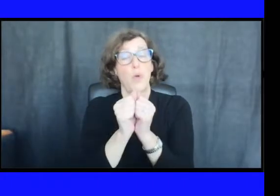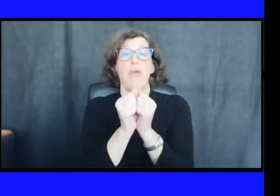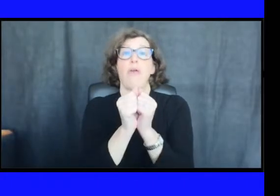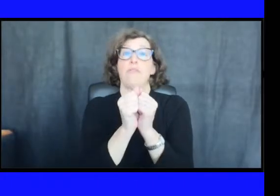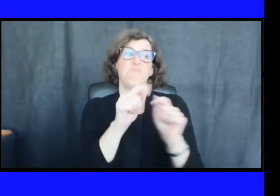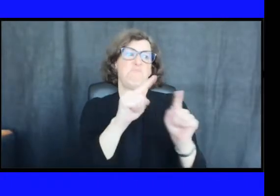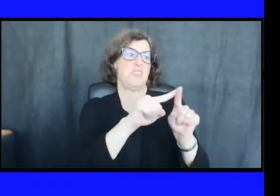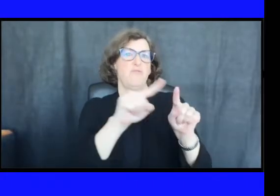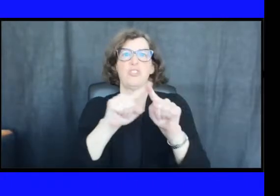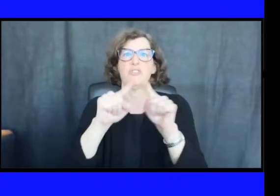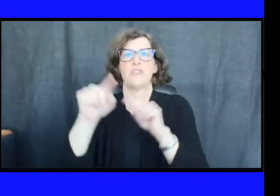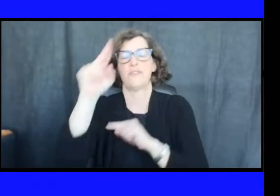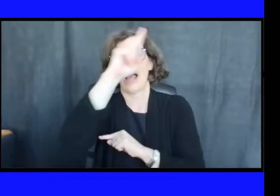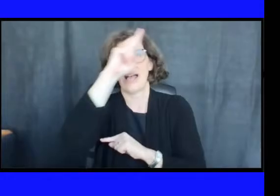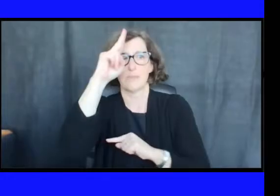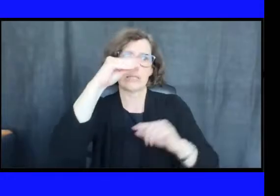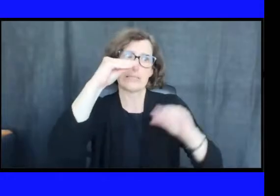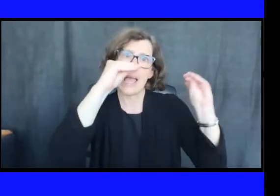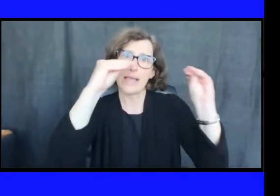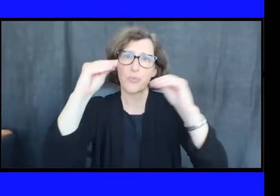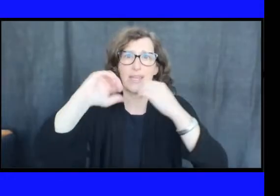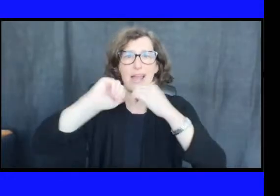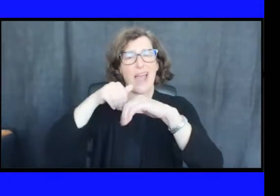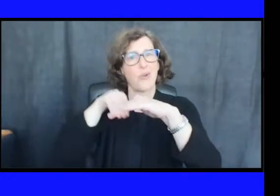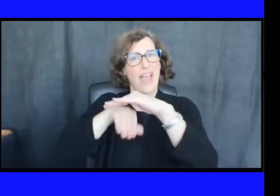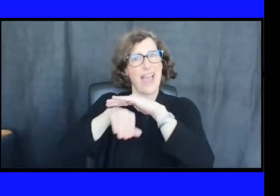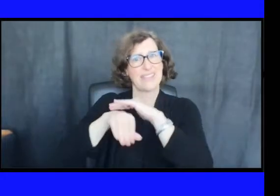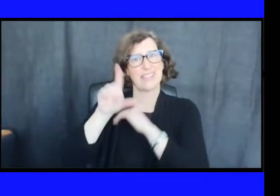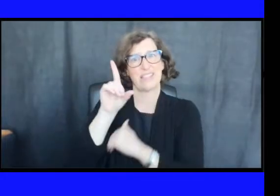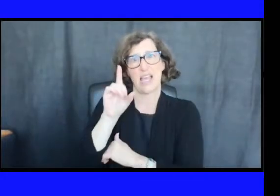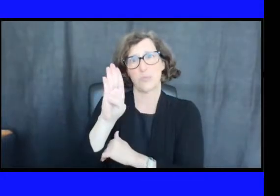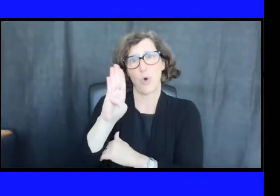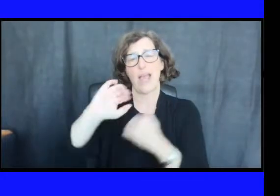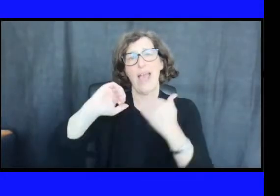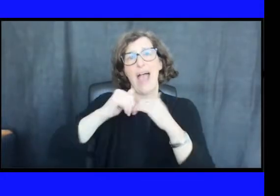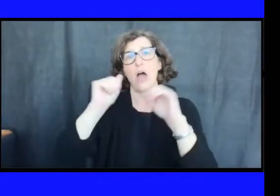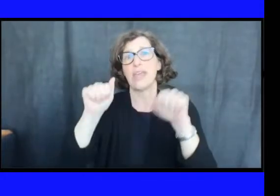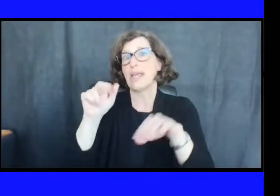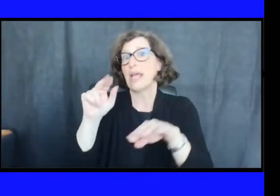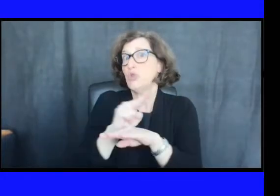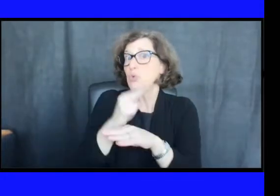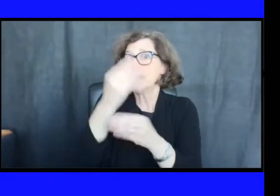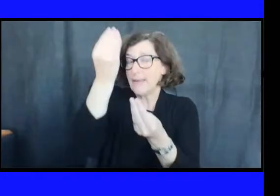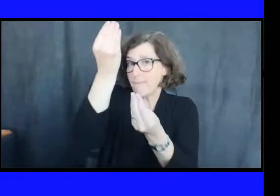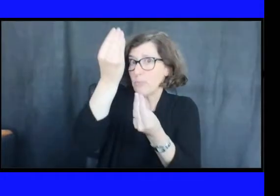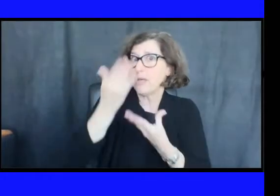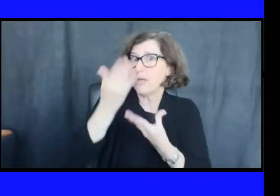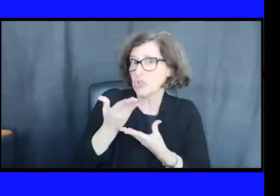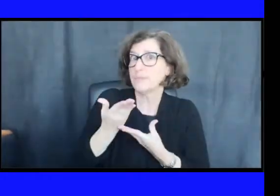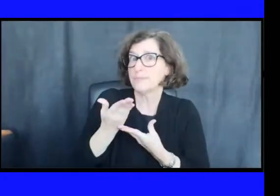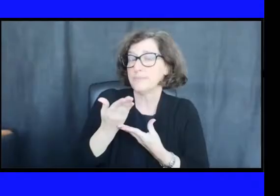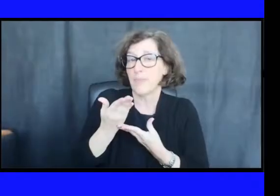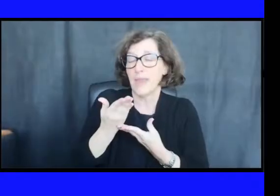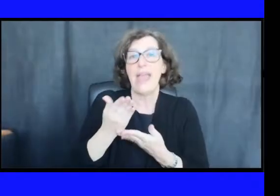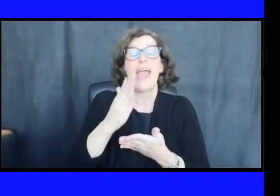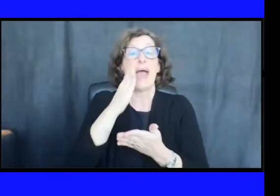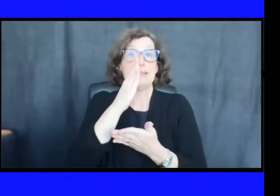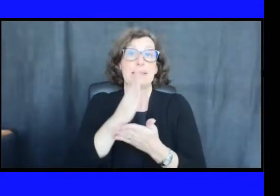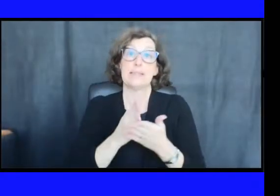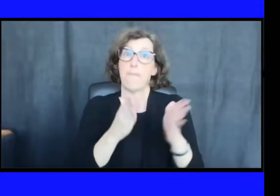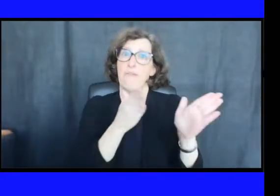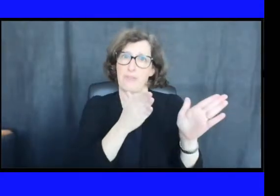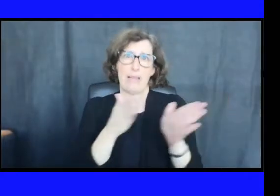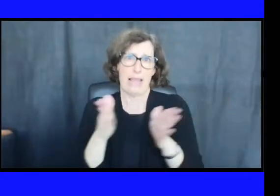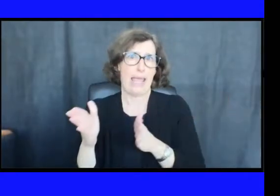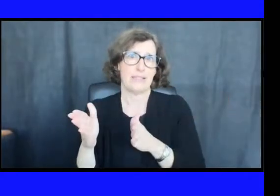after C-section, as well as for kidney function. We're now focused on monitoring the outcome of implementation